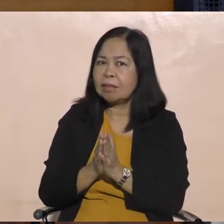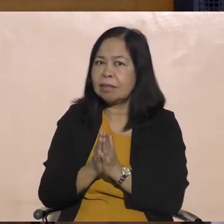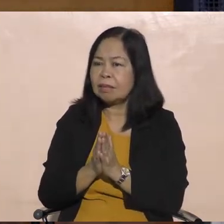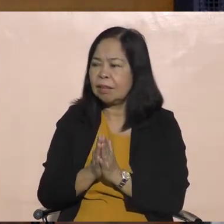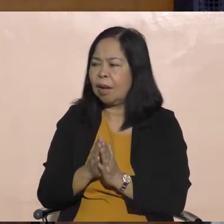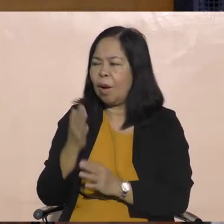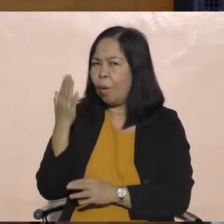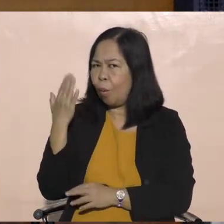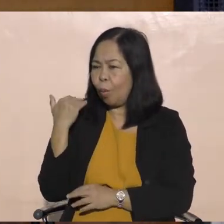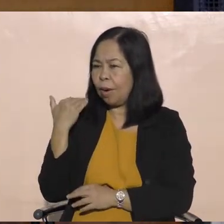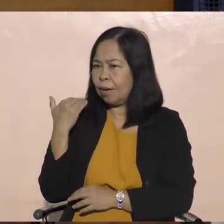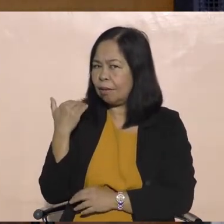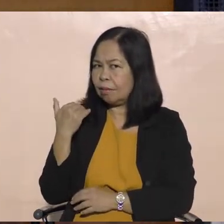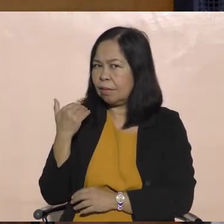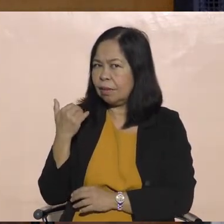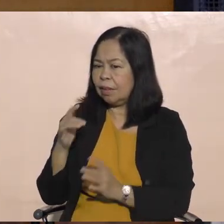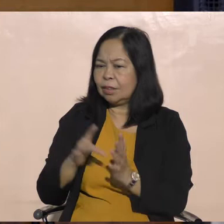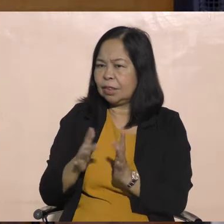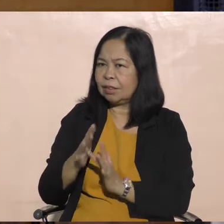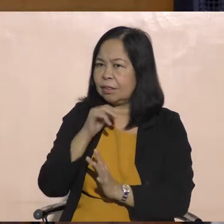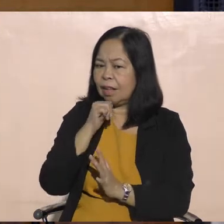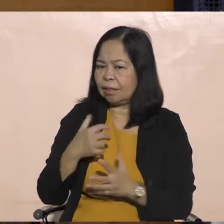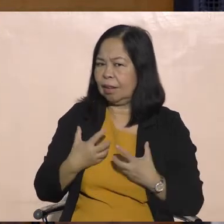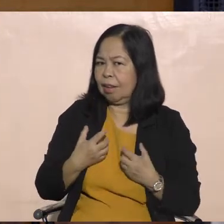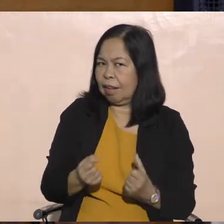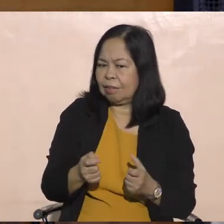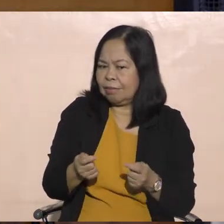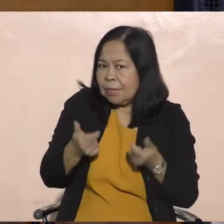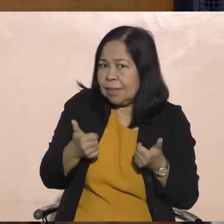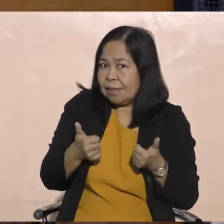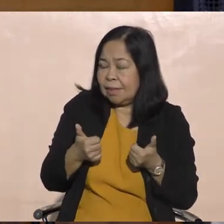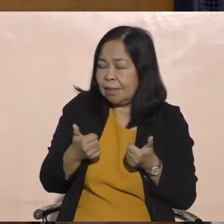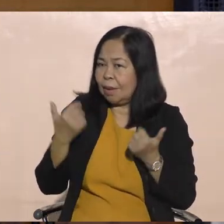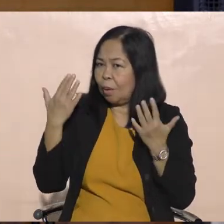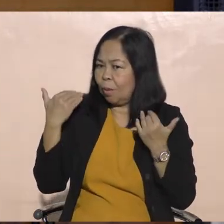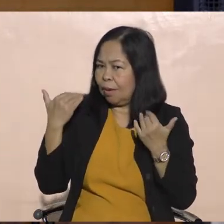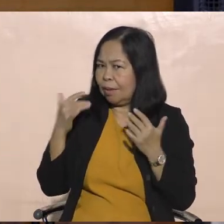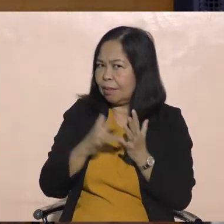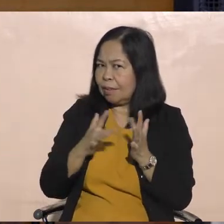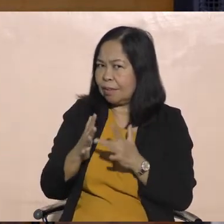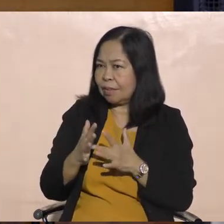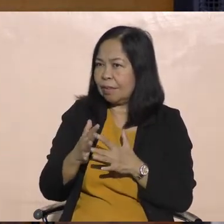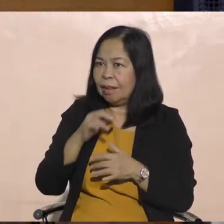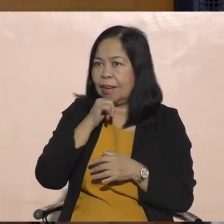why won't he just heal him right away? Like what he did to others who come to